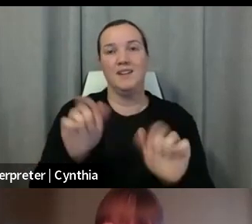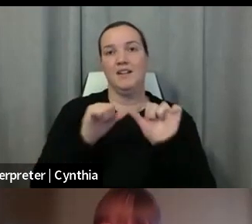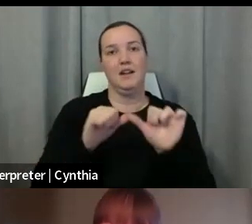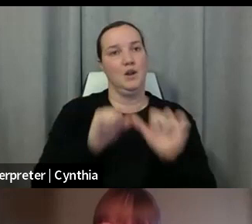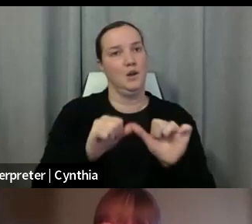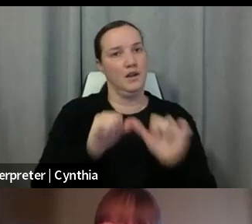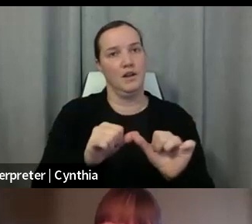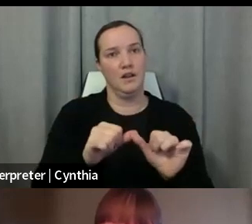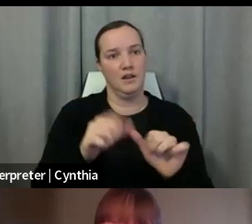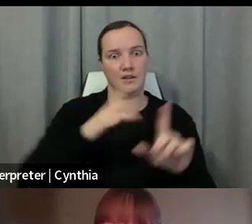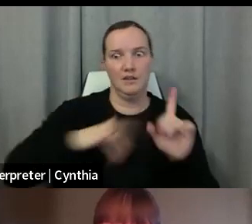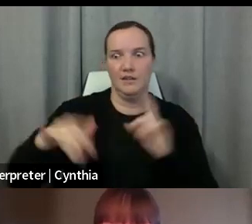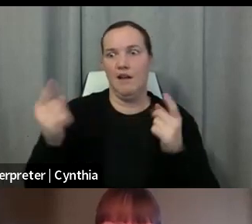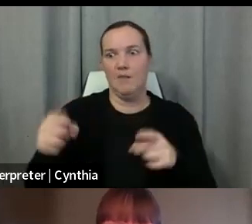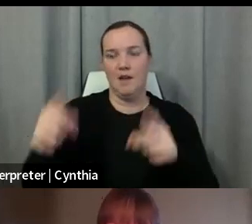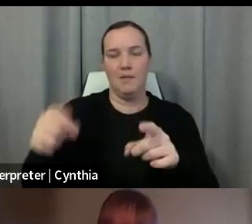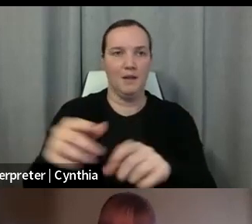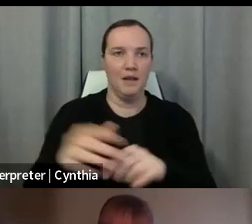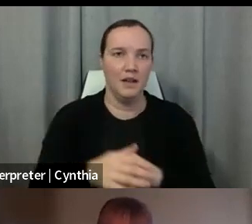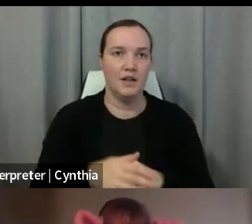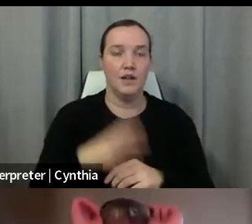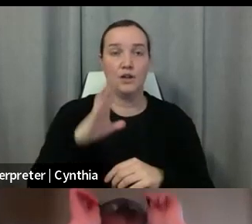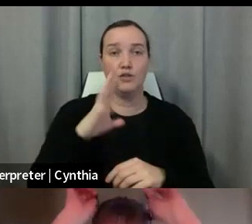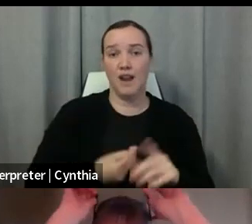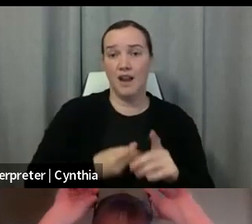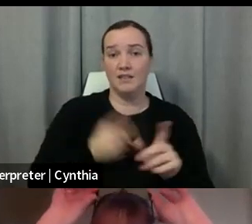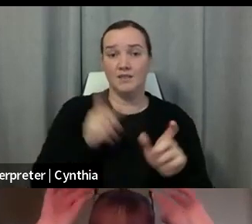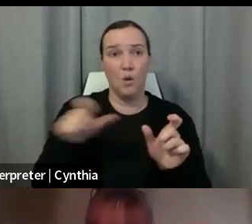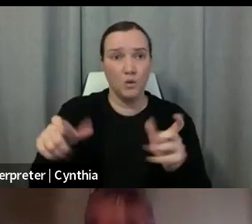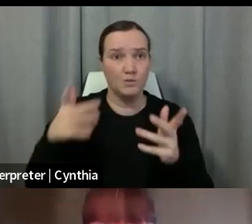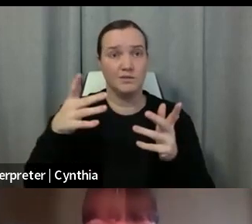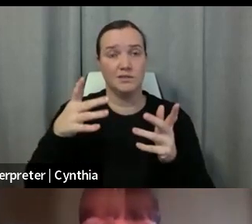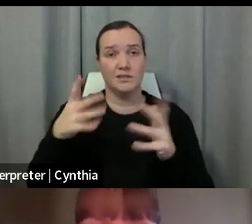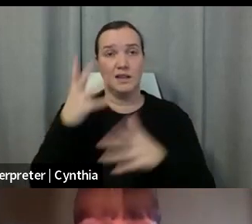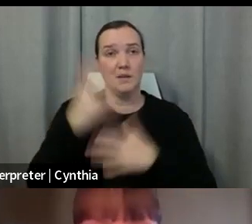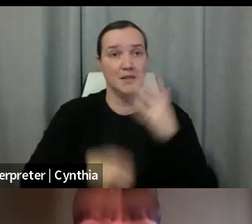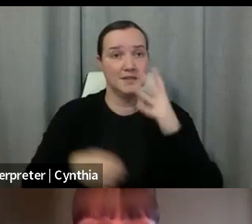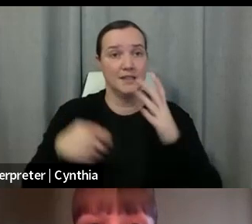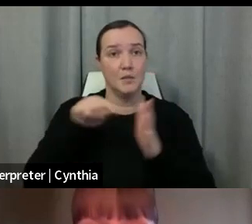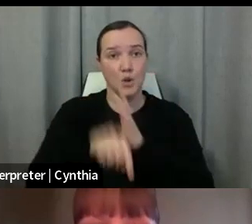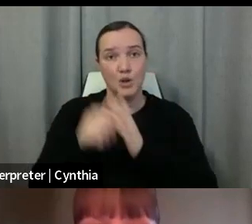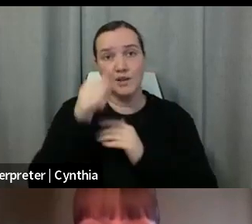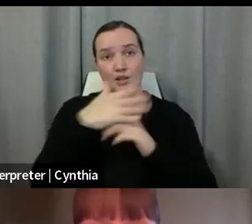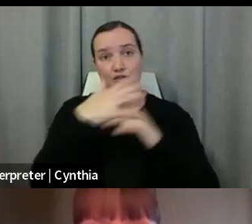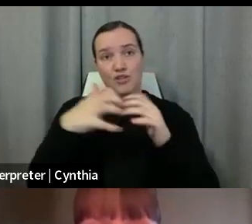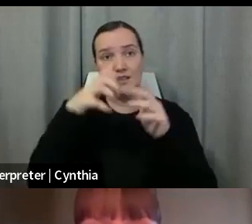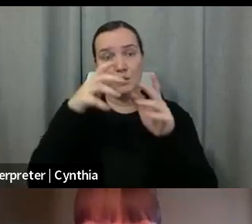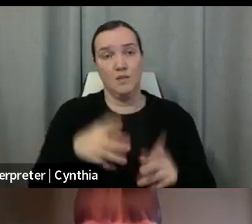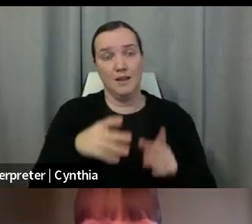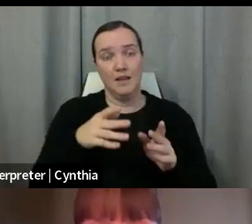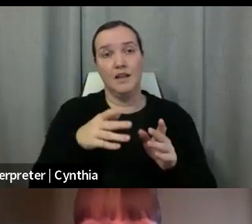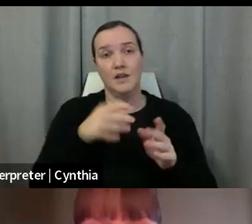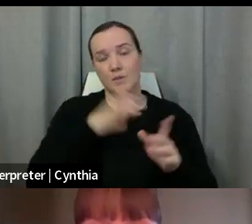just continues around us. And trans folks, women, Michigan murdered Indigenous women, as well as women generally who are still victims of